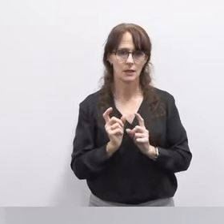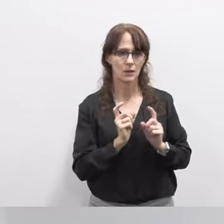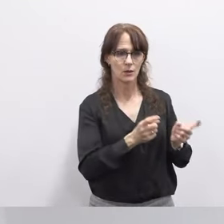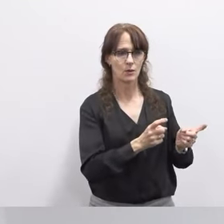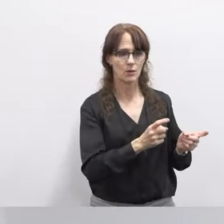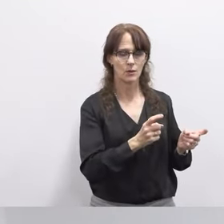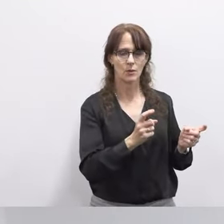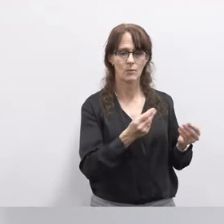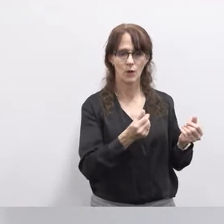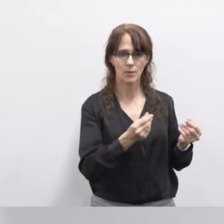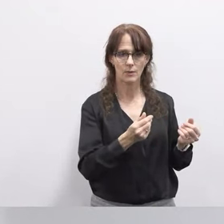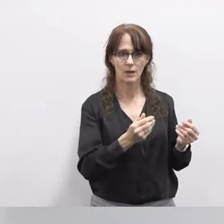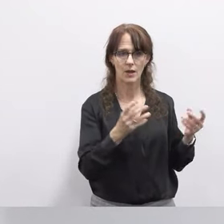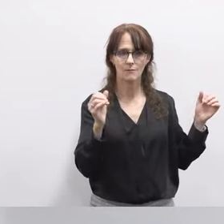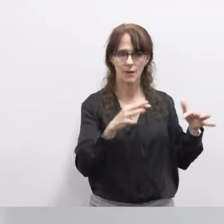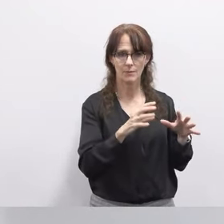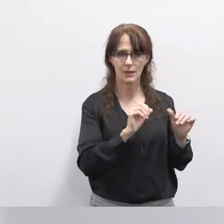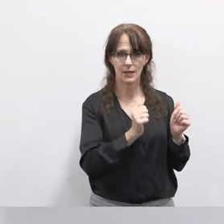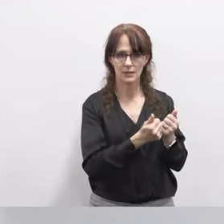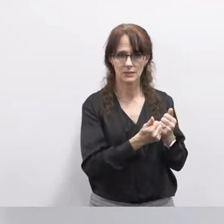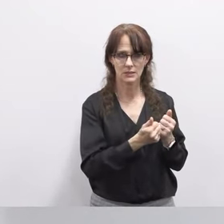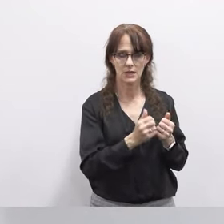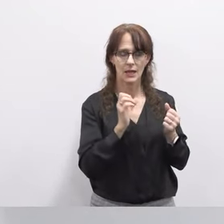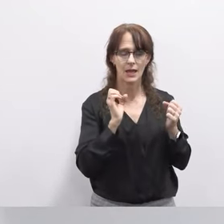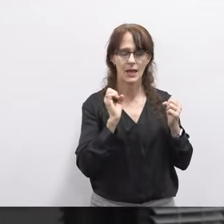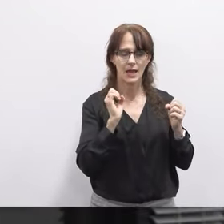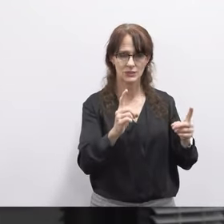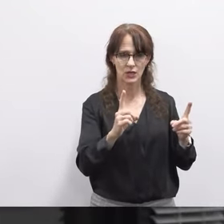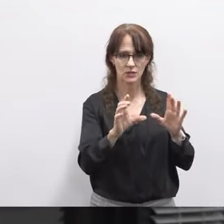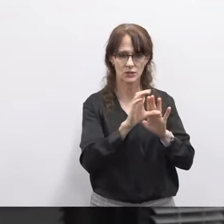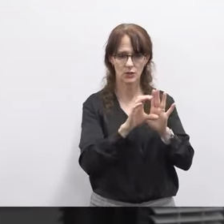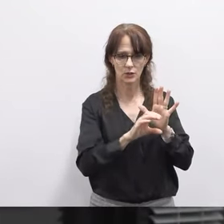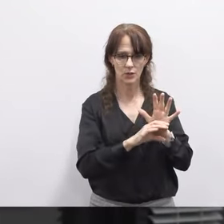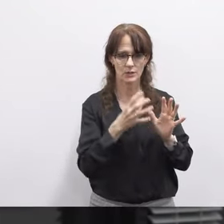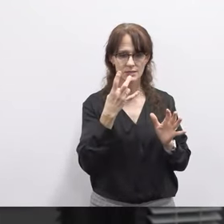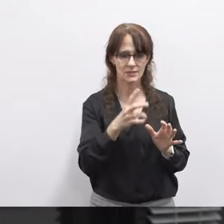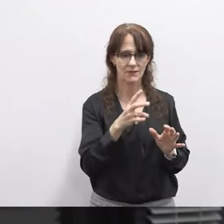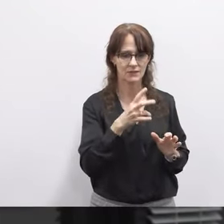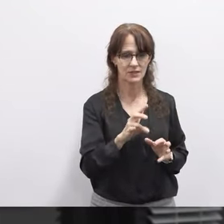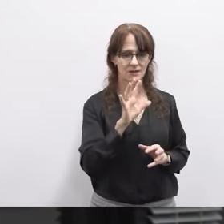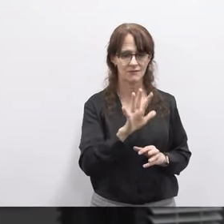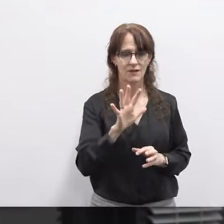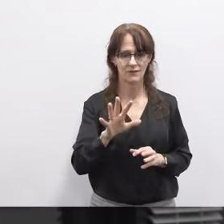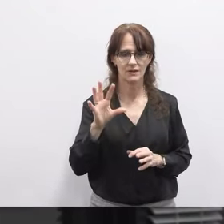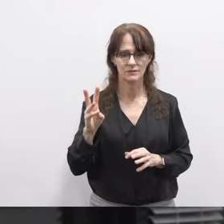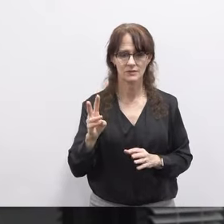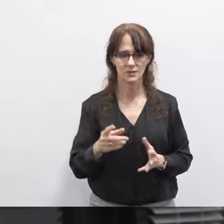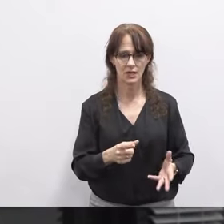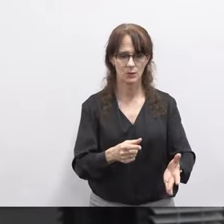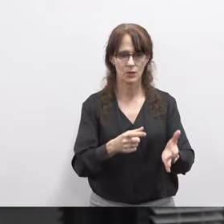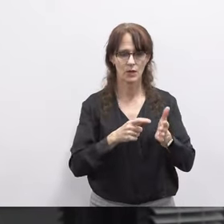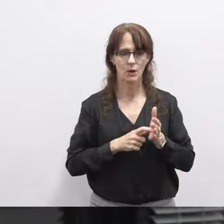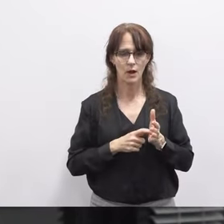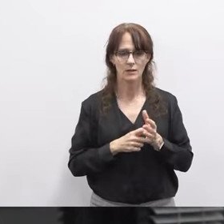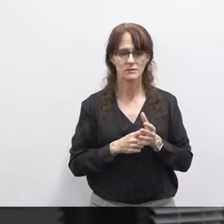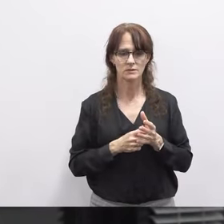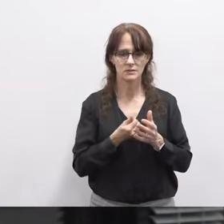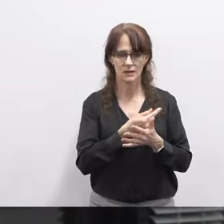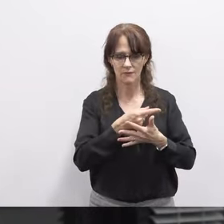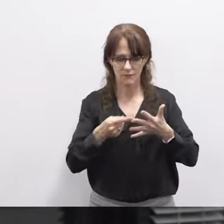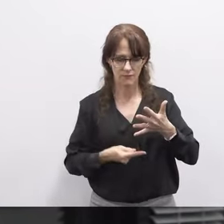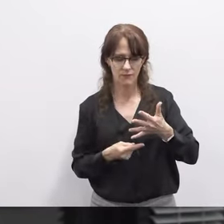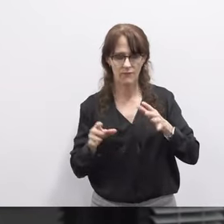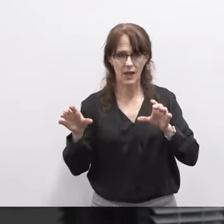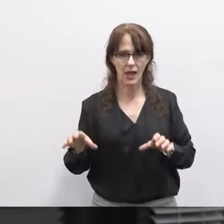they're required to follow the process in Education Code Section 17556. Basically requires a number of actions. That